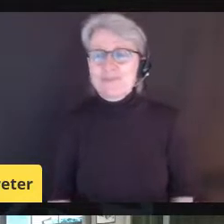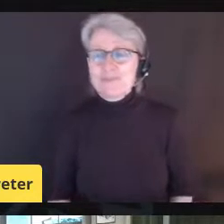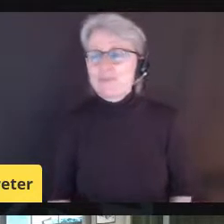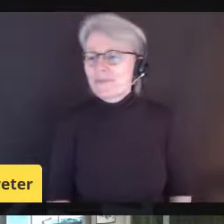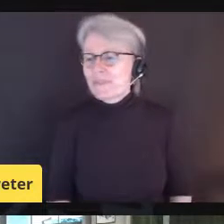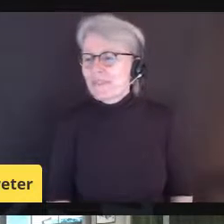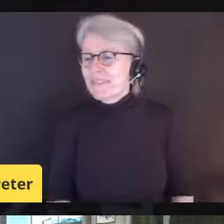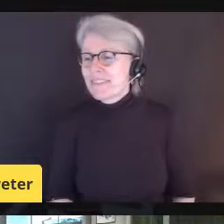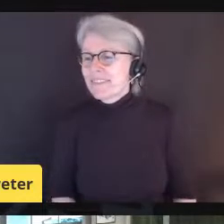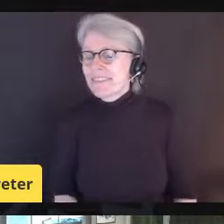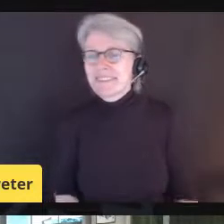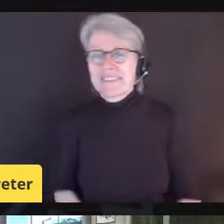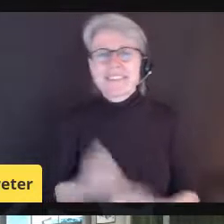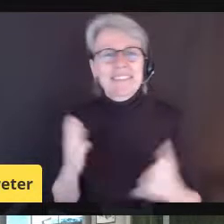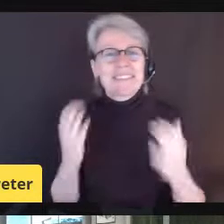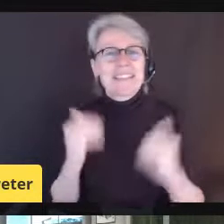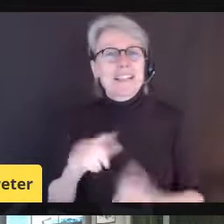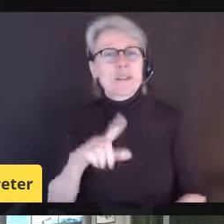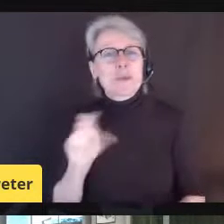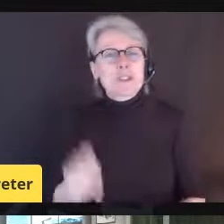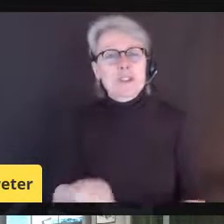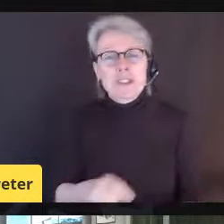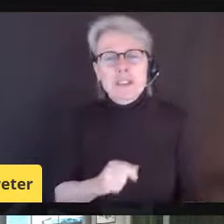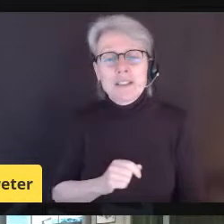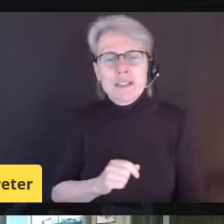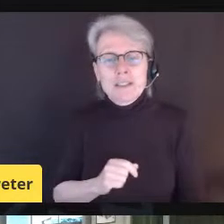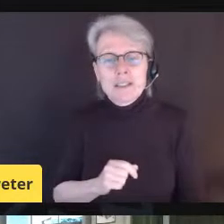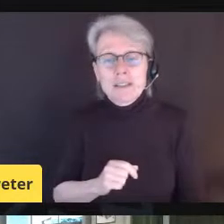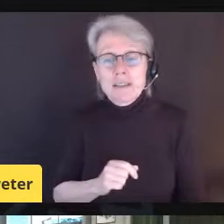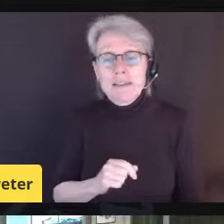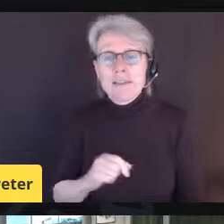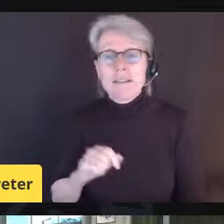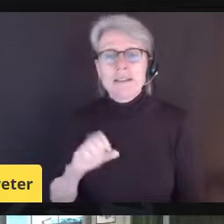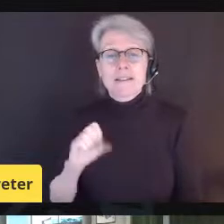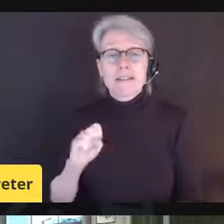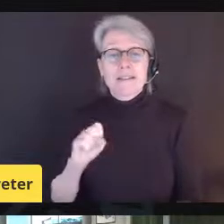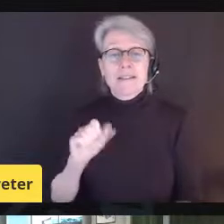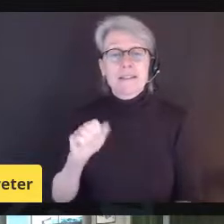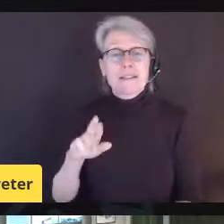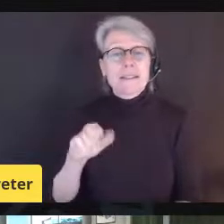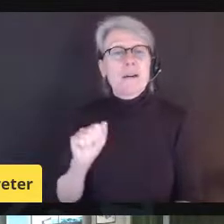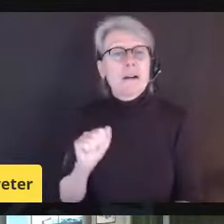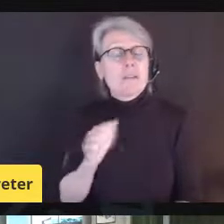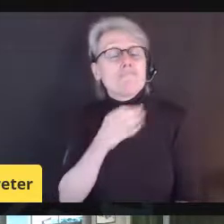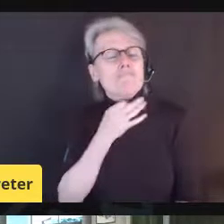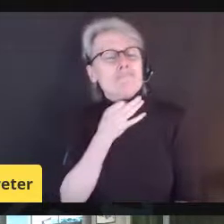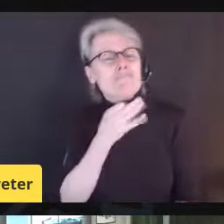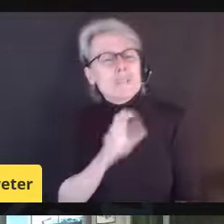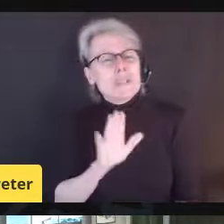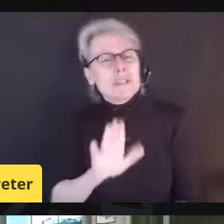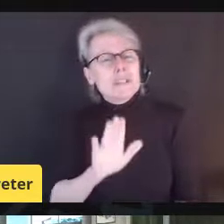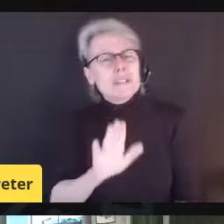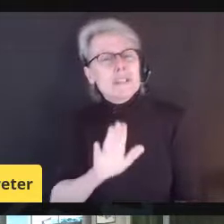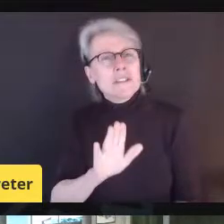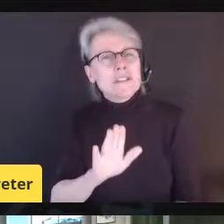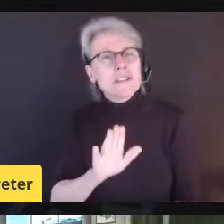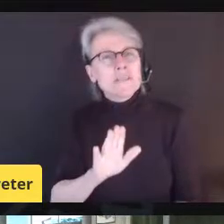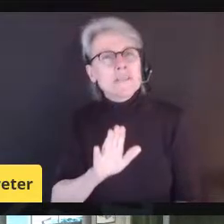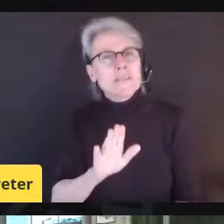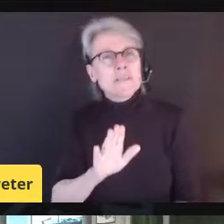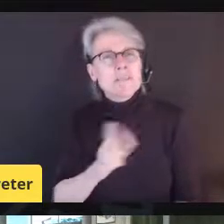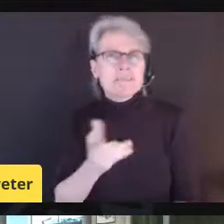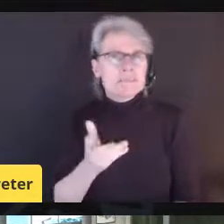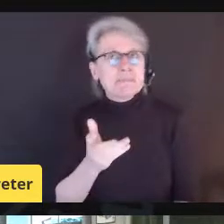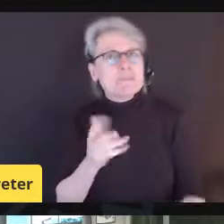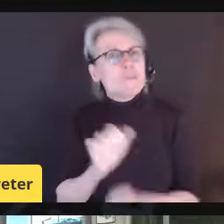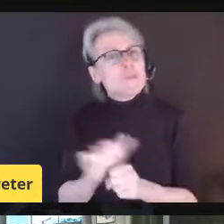All right. We'll move on to another question. So Sarah, I'd love to hear if you've kind of realized throughout